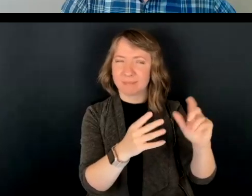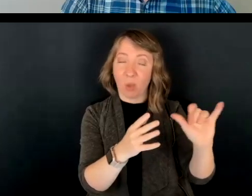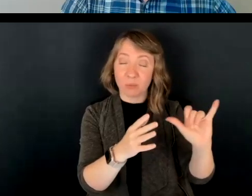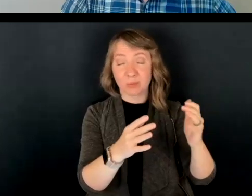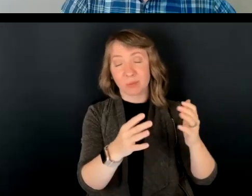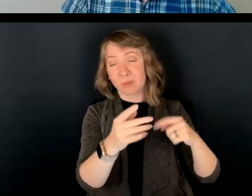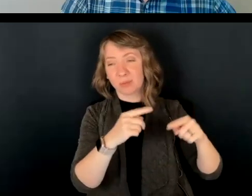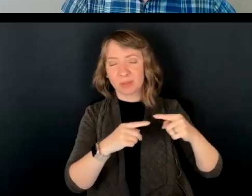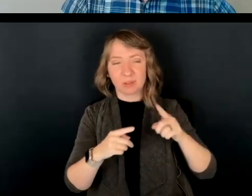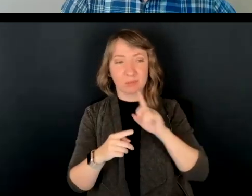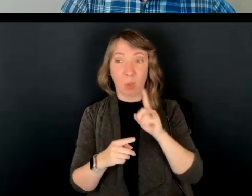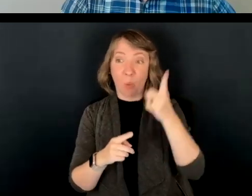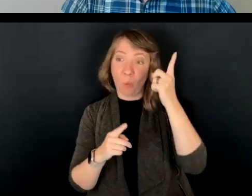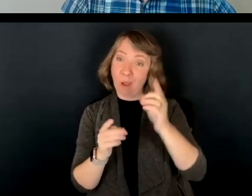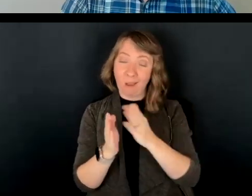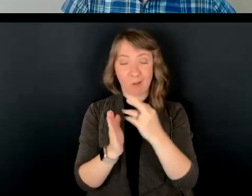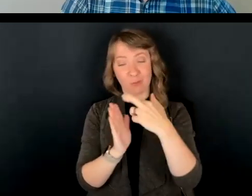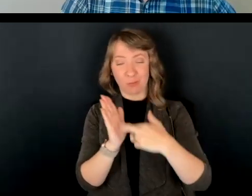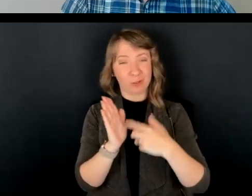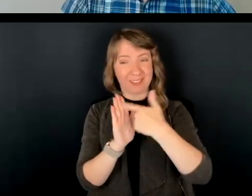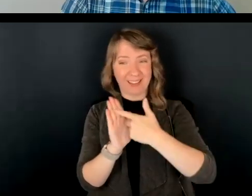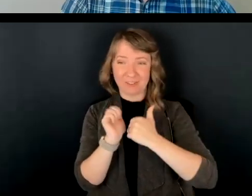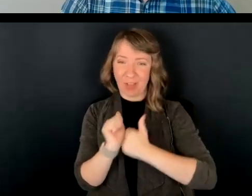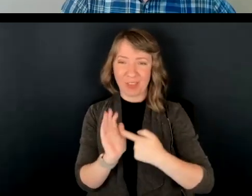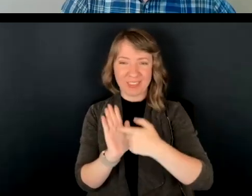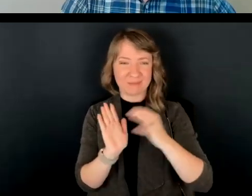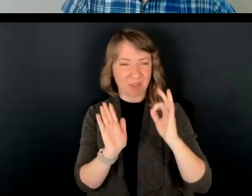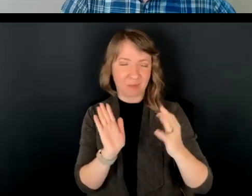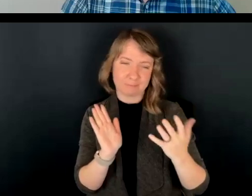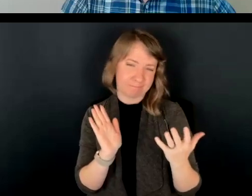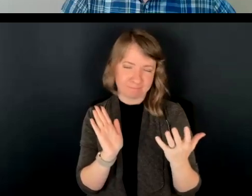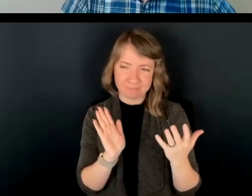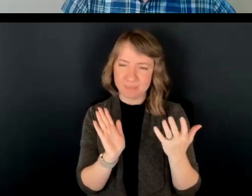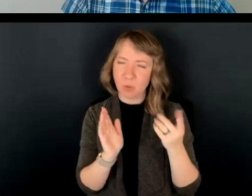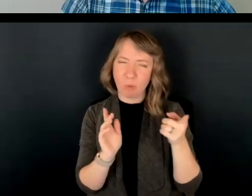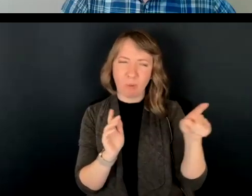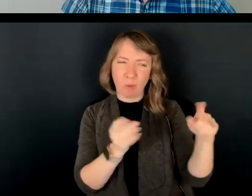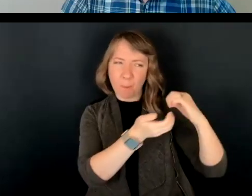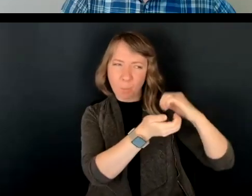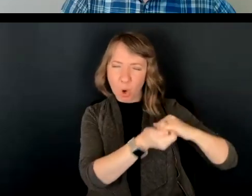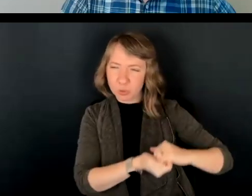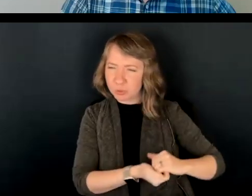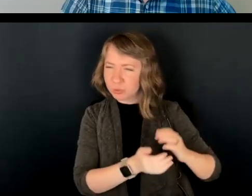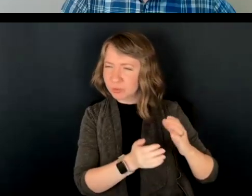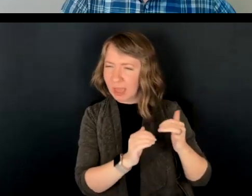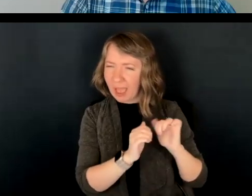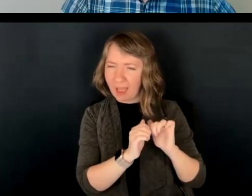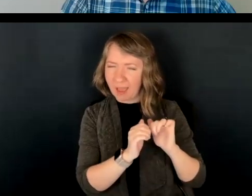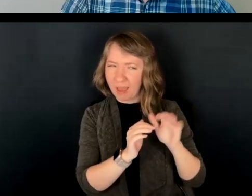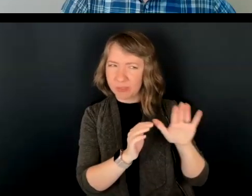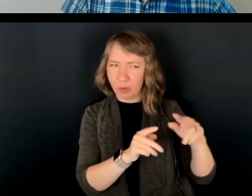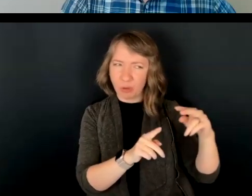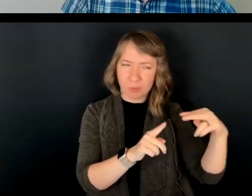there's no one playbook for this. So how should partners be kind of going into this process, knowing